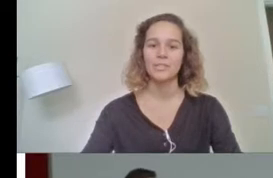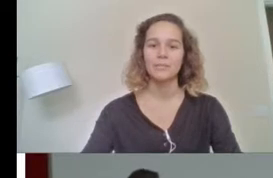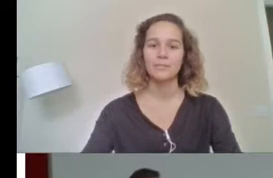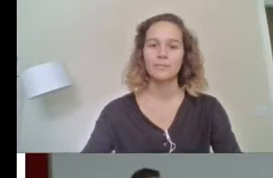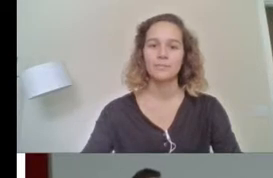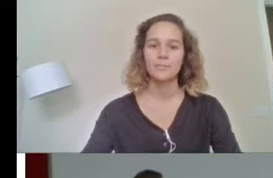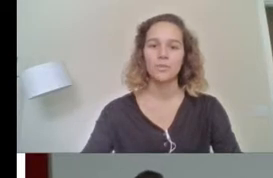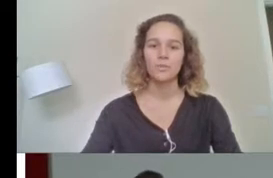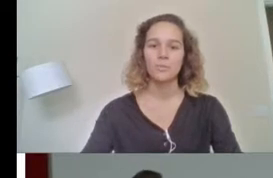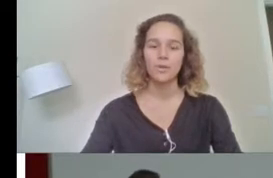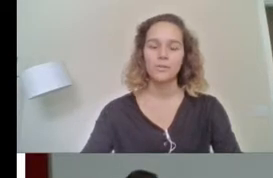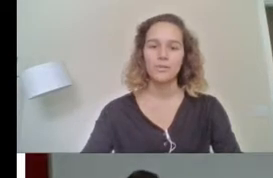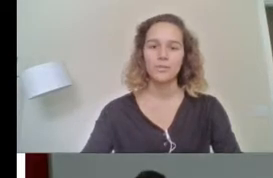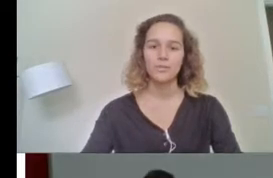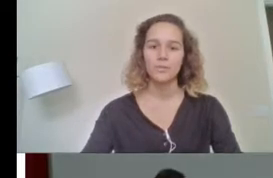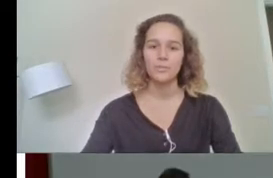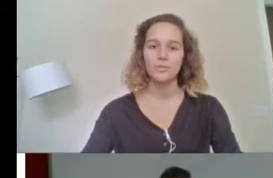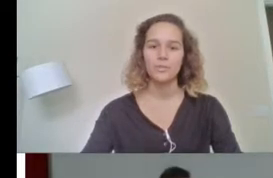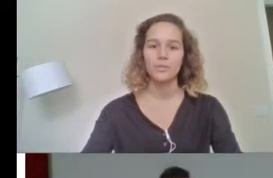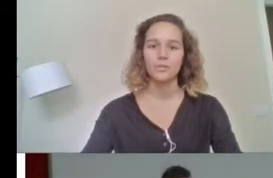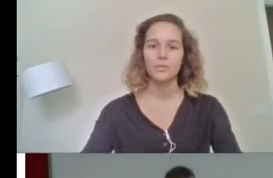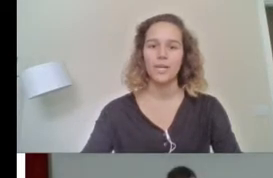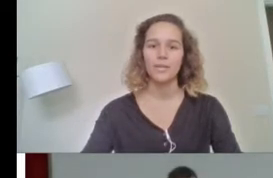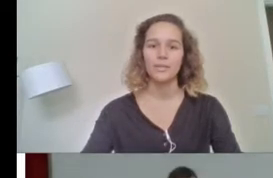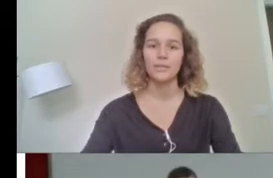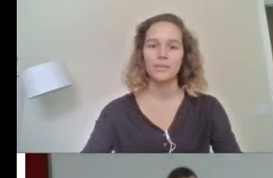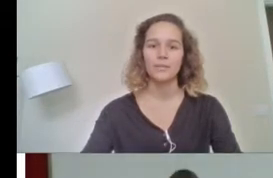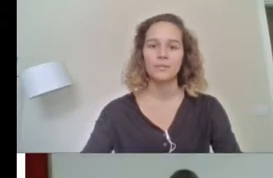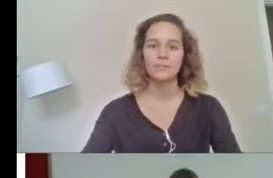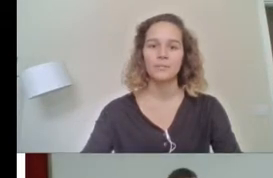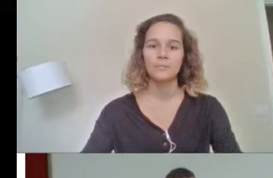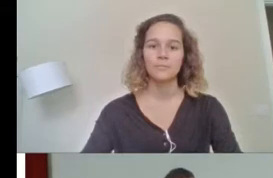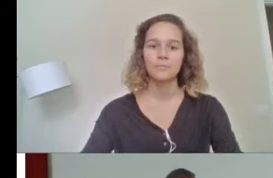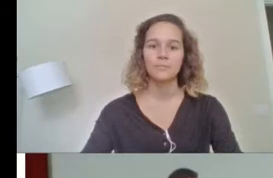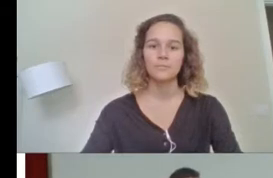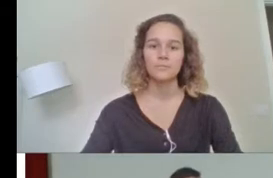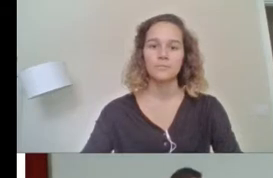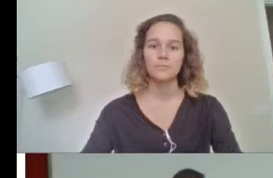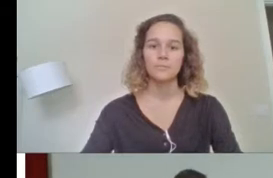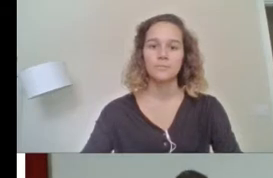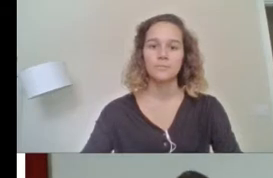questions. My question for you, Mr. Gulade.